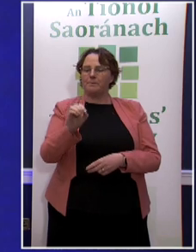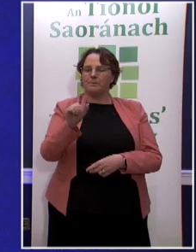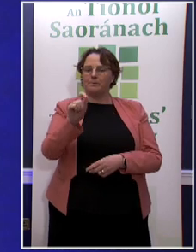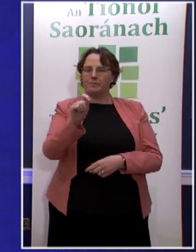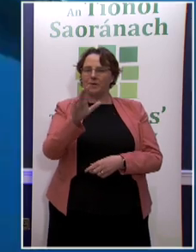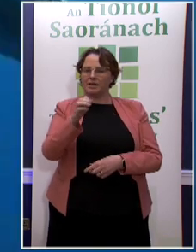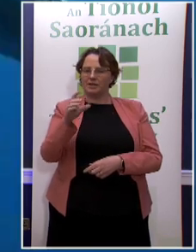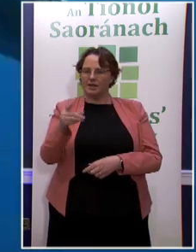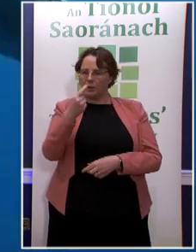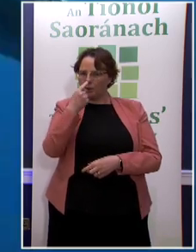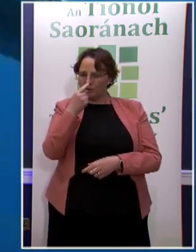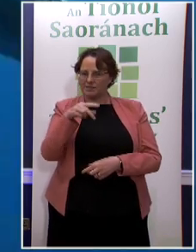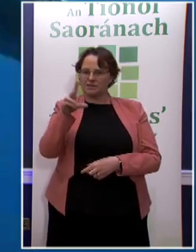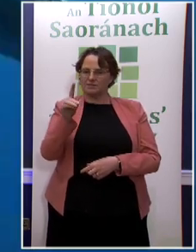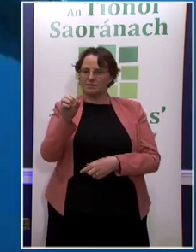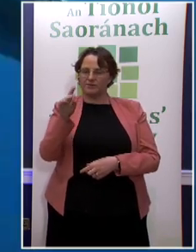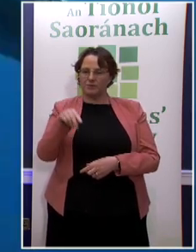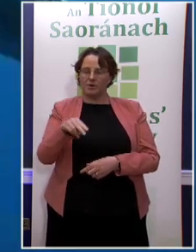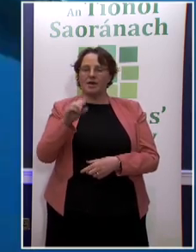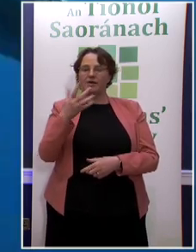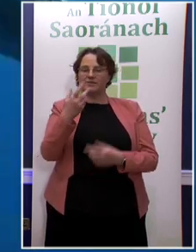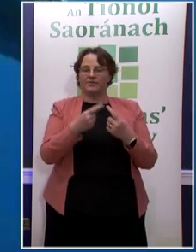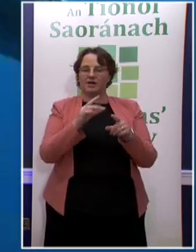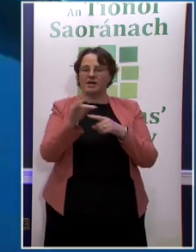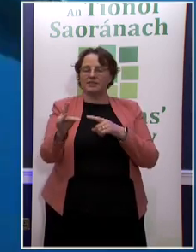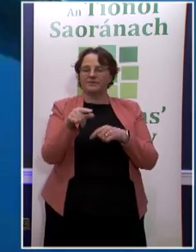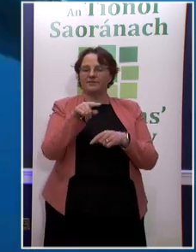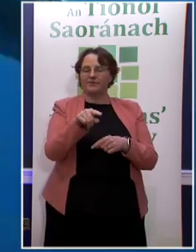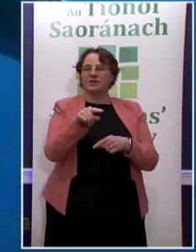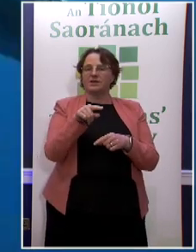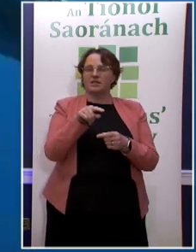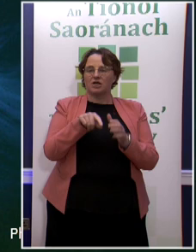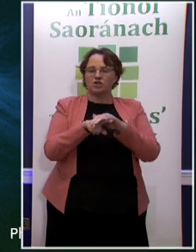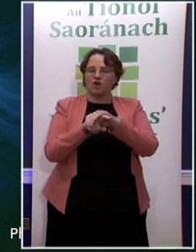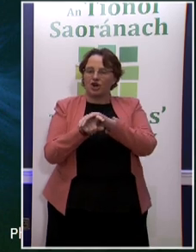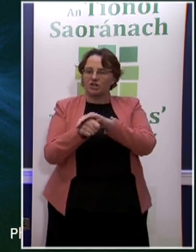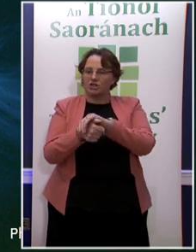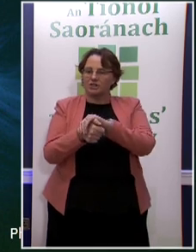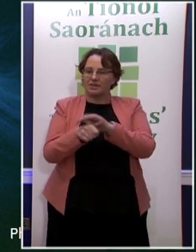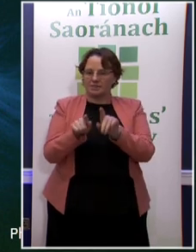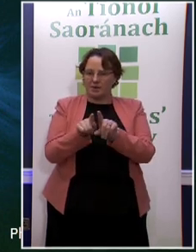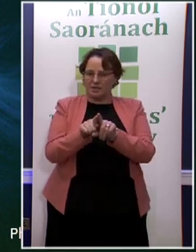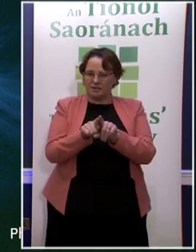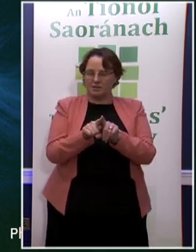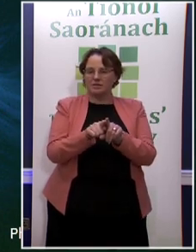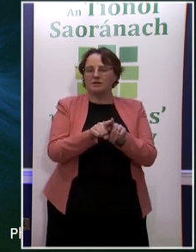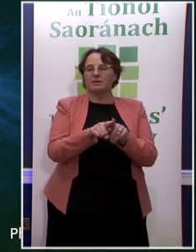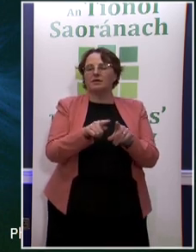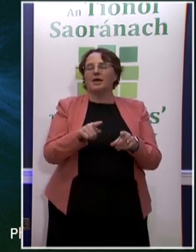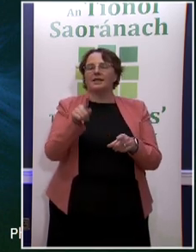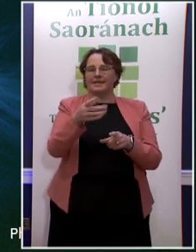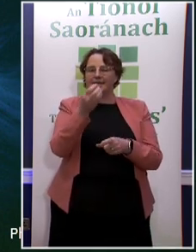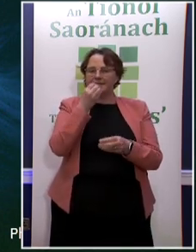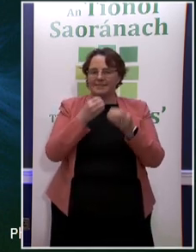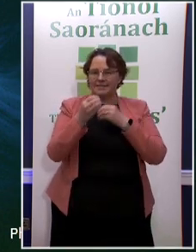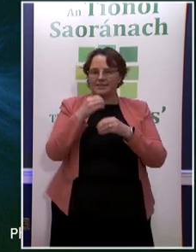We also have 5 different species of turtle that you can see in Irish waters, including this leatherback, which also feed on jellyfish, just like